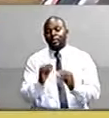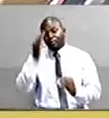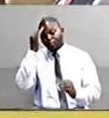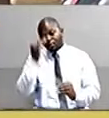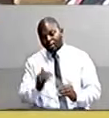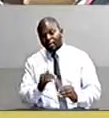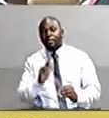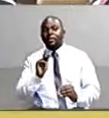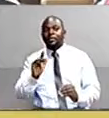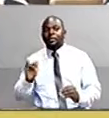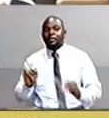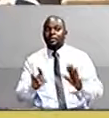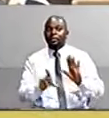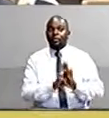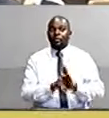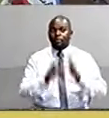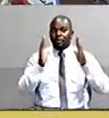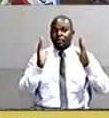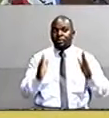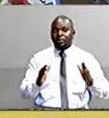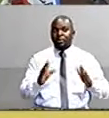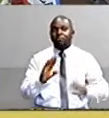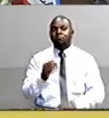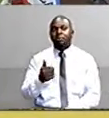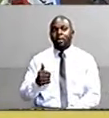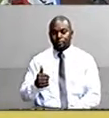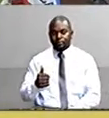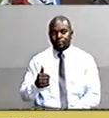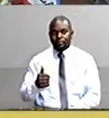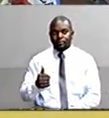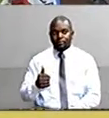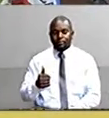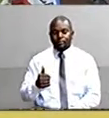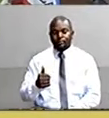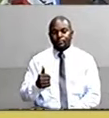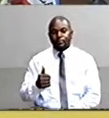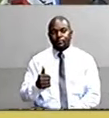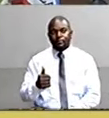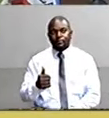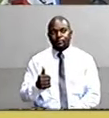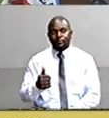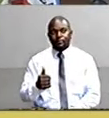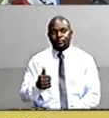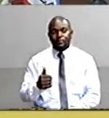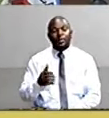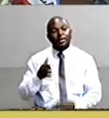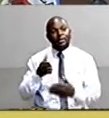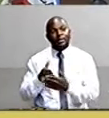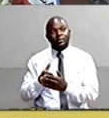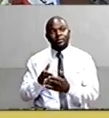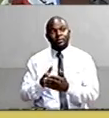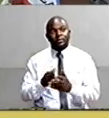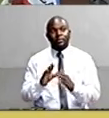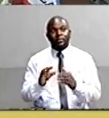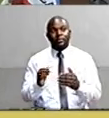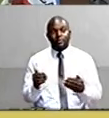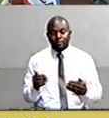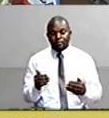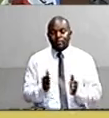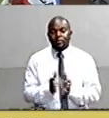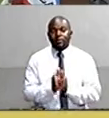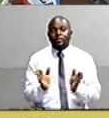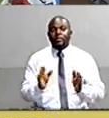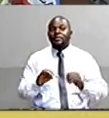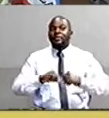law has not yet been gazetted. I believe we take full cognizance of the endemic and multidimensional